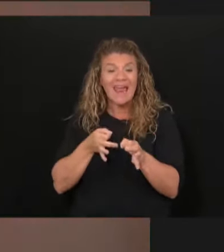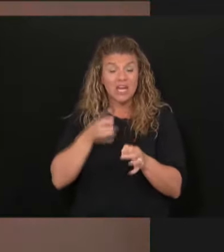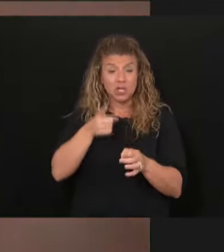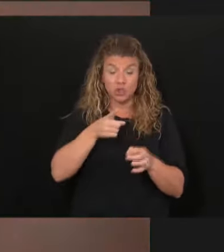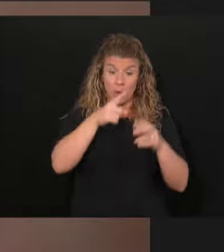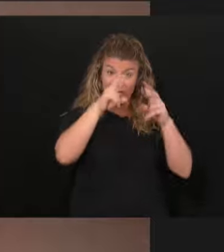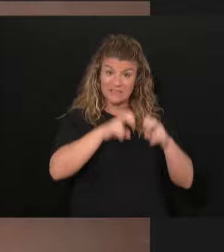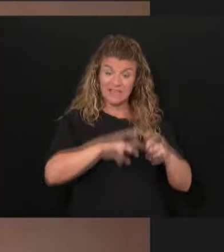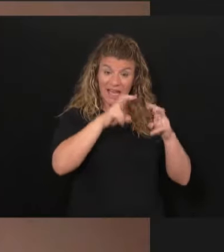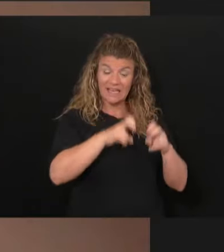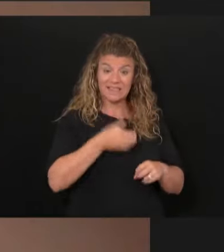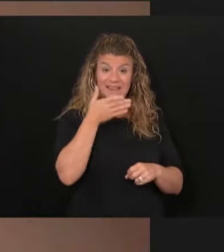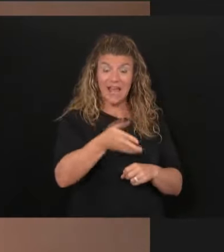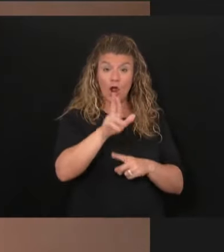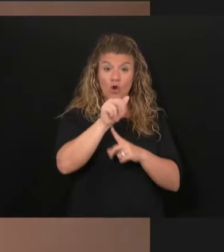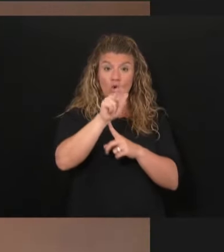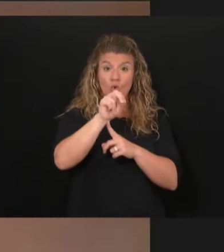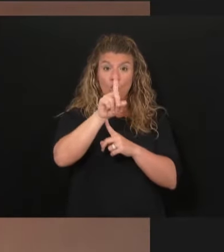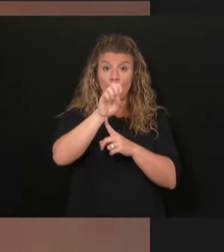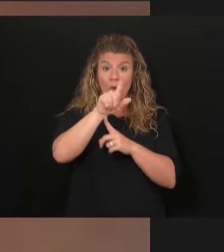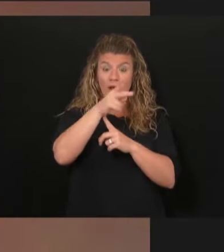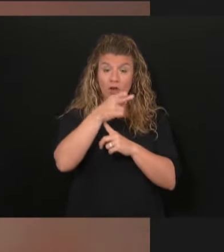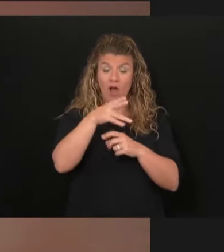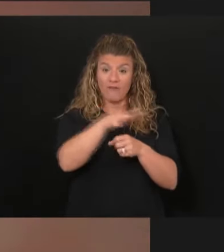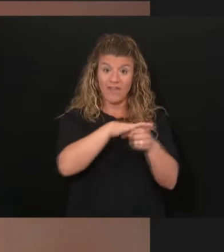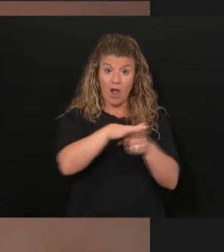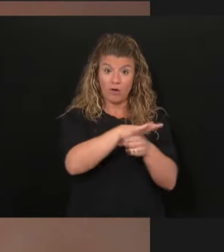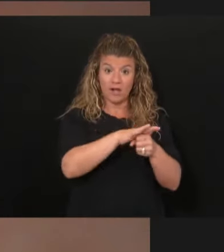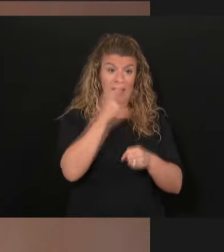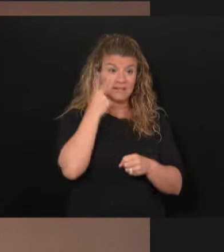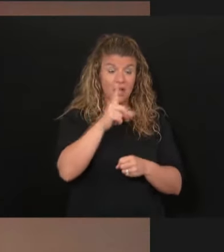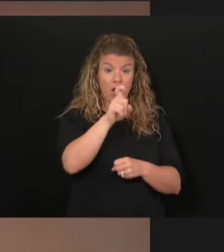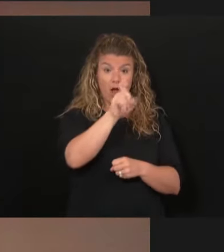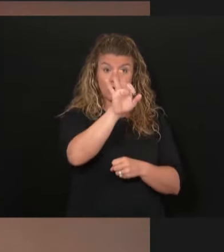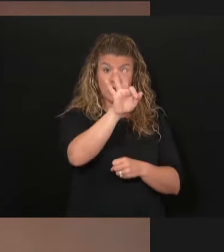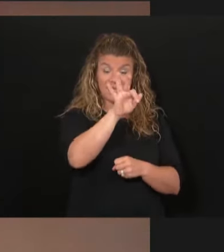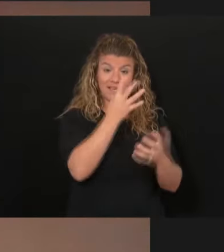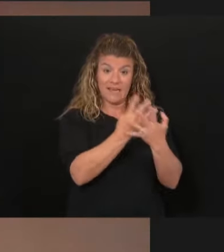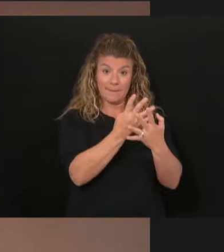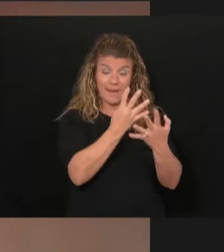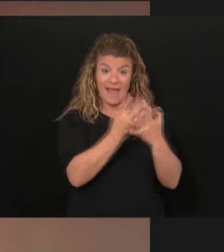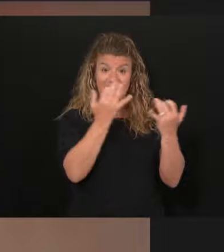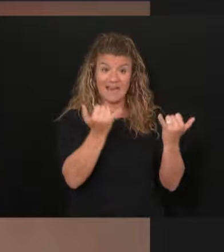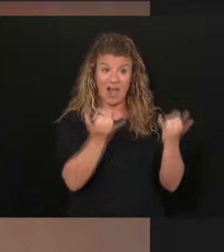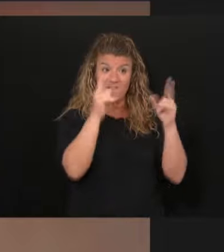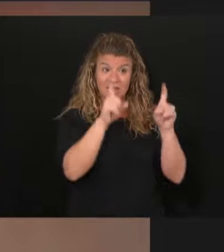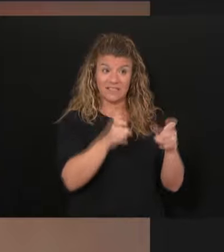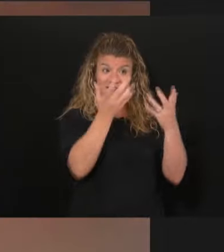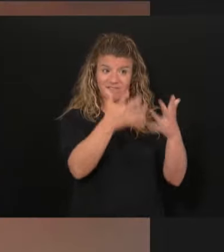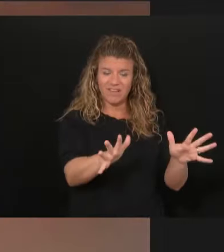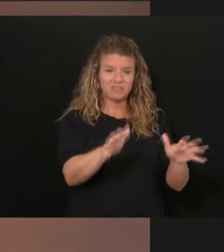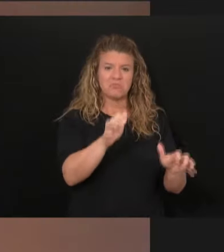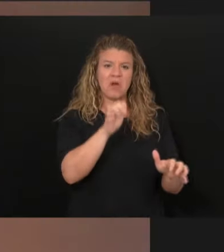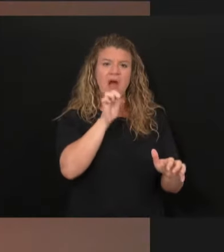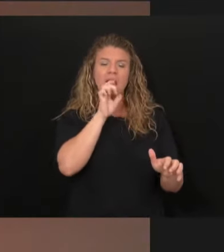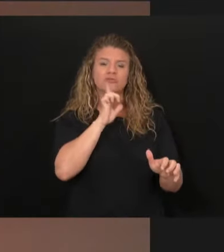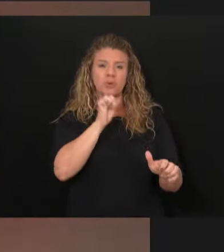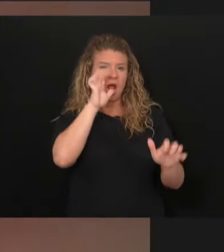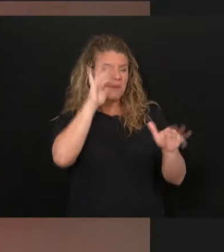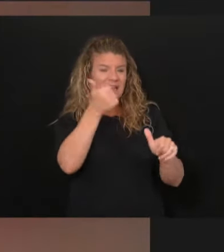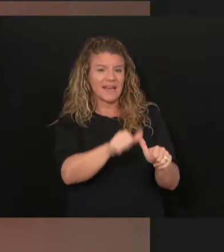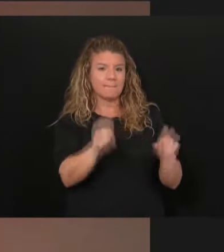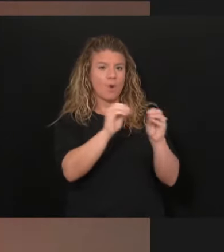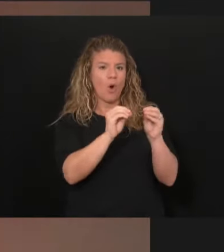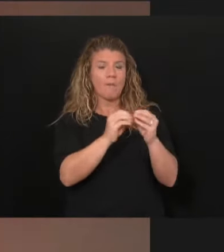situation in Randolph County now as contained? I see there's 119 inmates, and all the tests are completed, so I don't think we're expecting any more inmates. But how